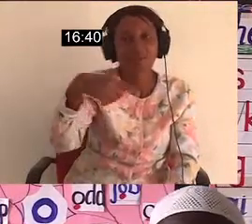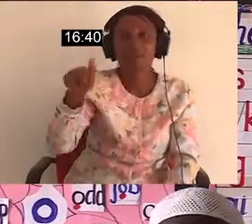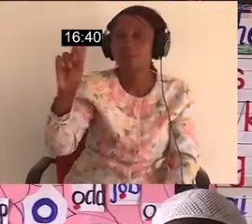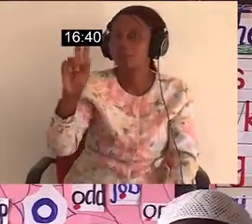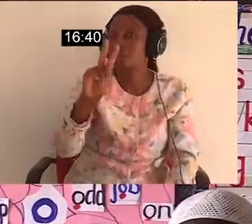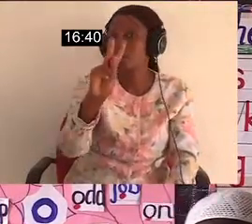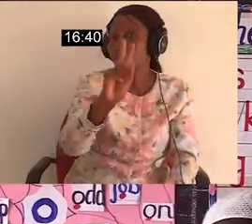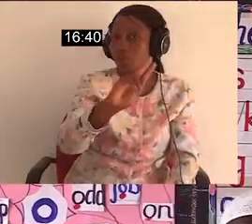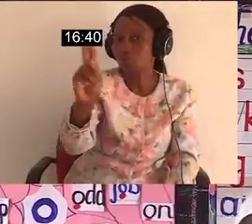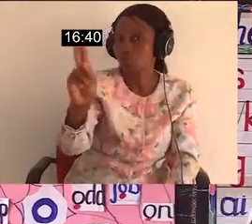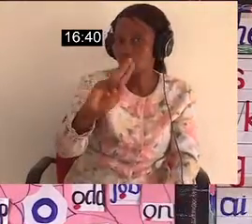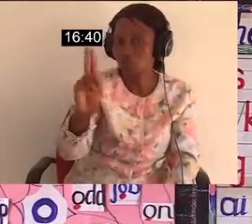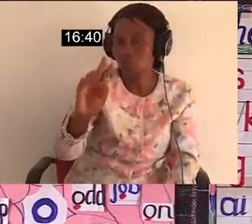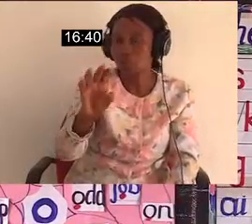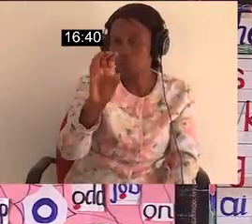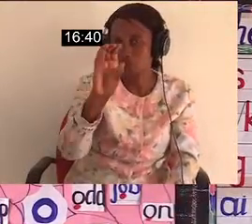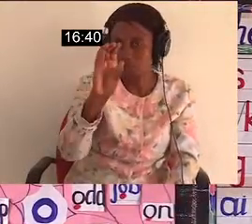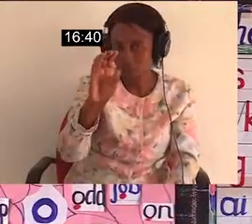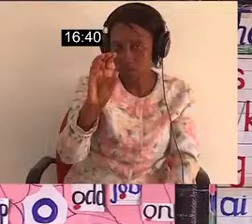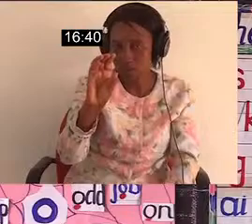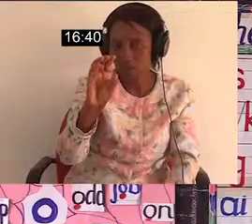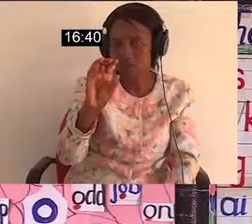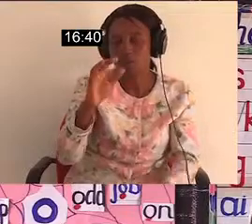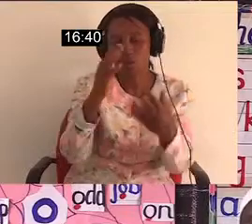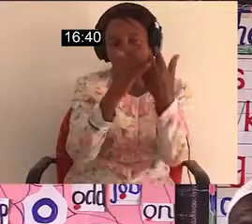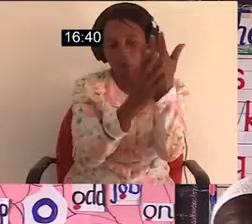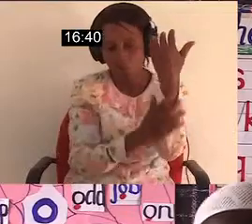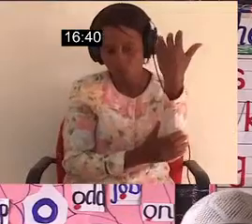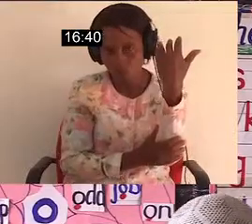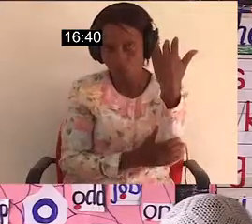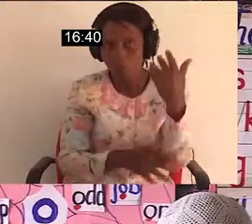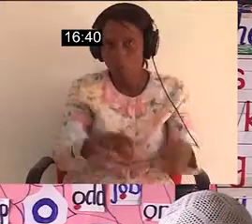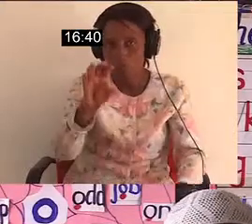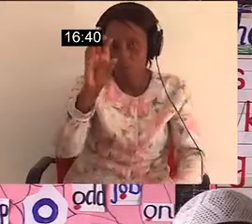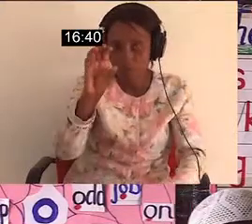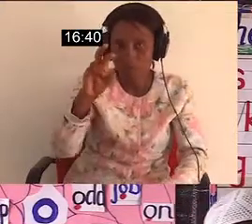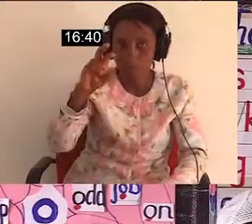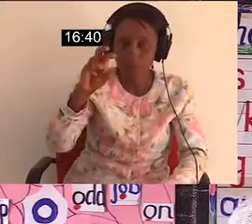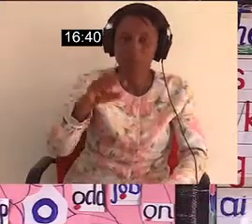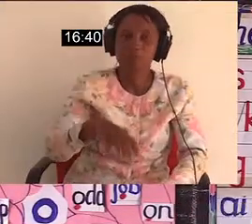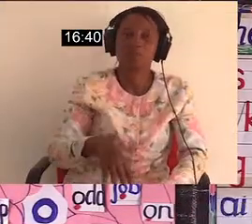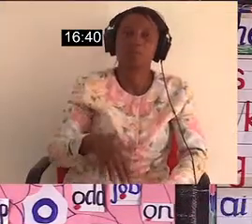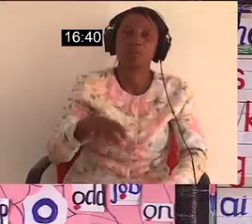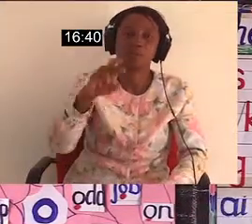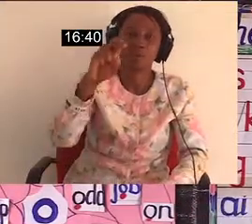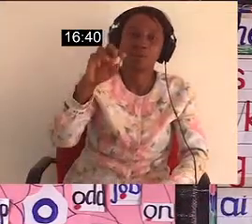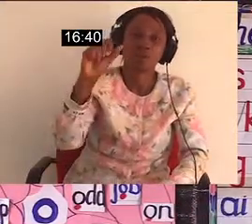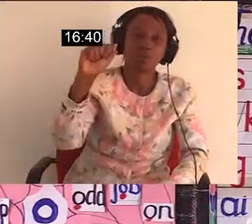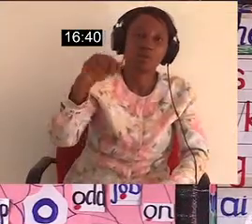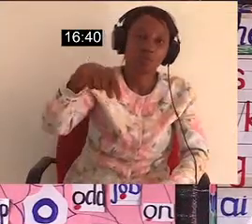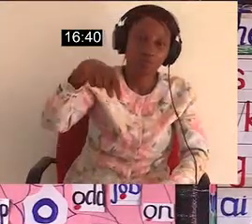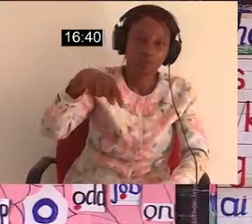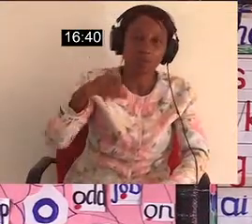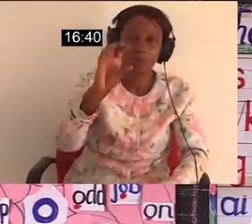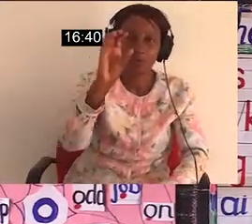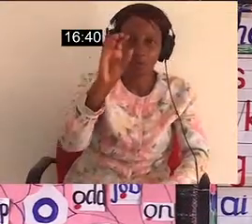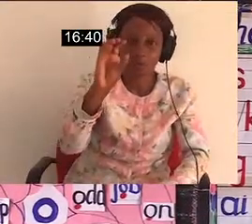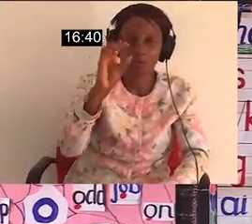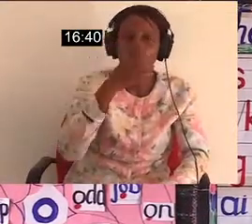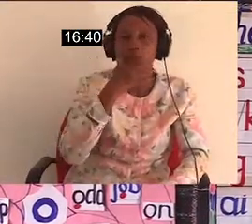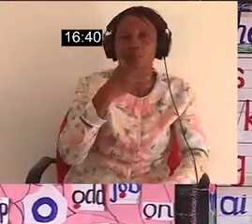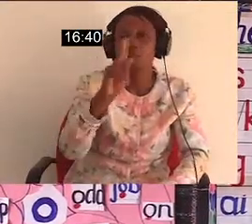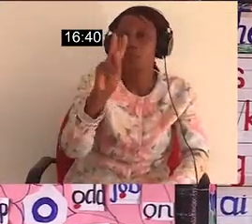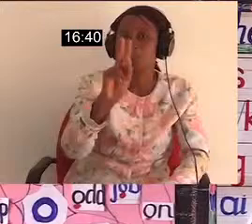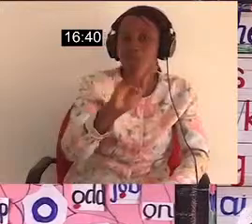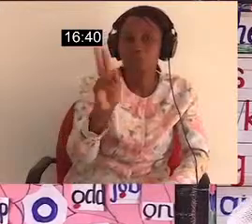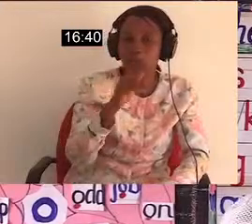The C producing the sound K and not the K. But if you have K,